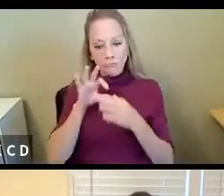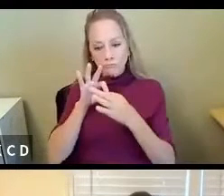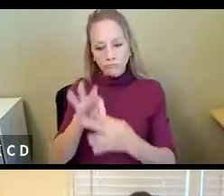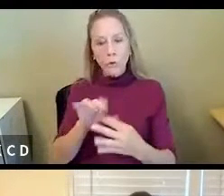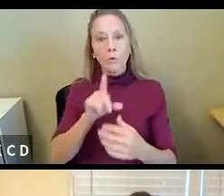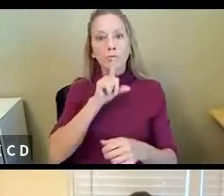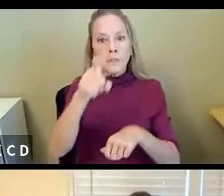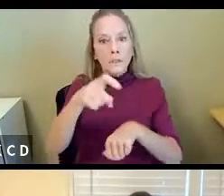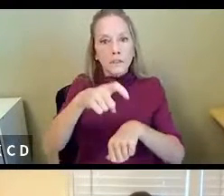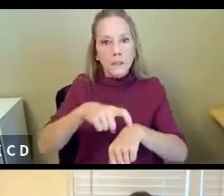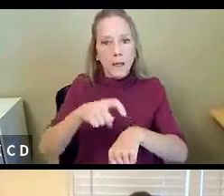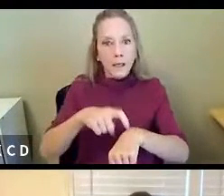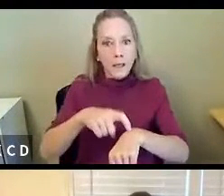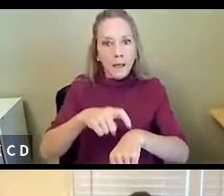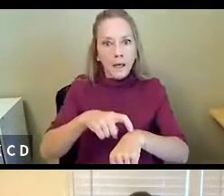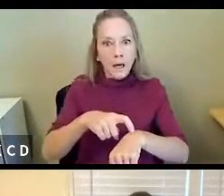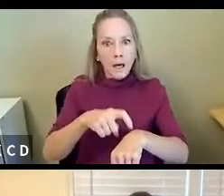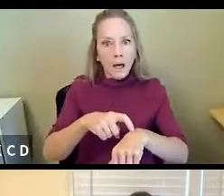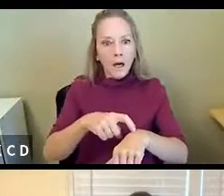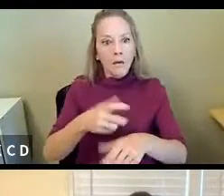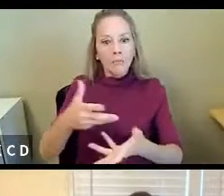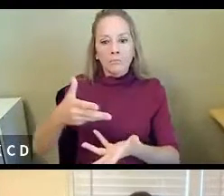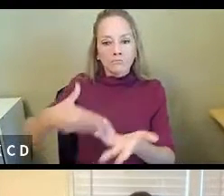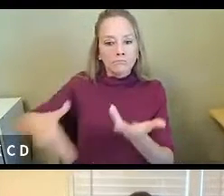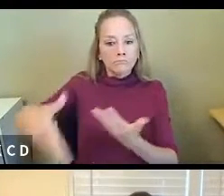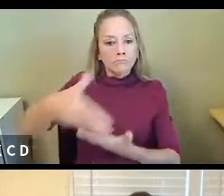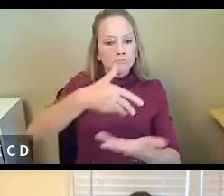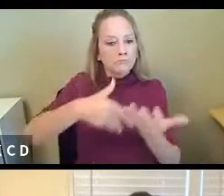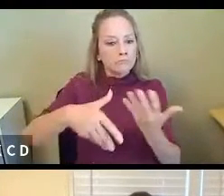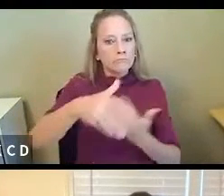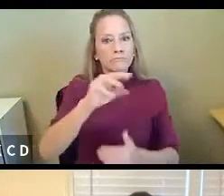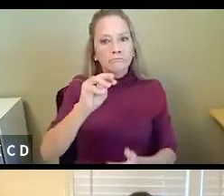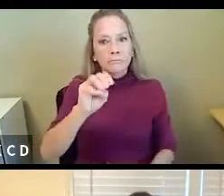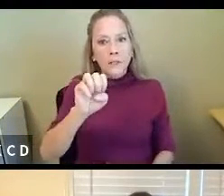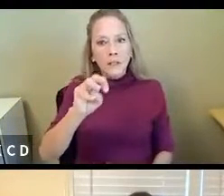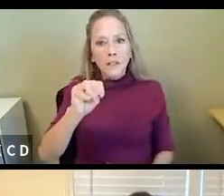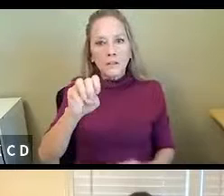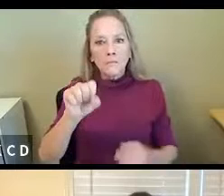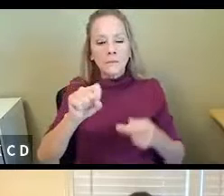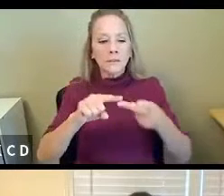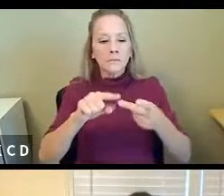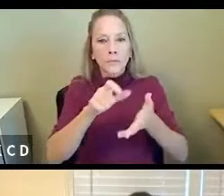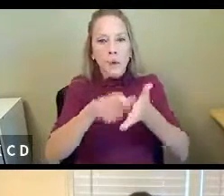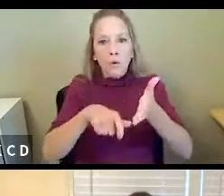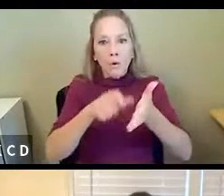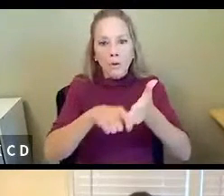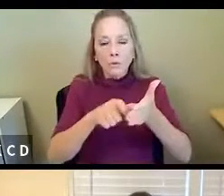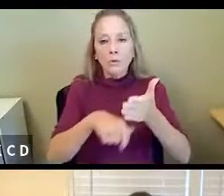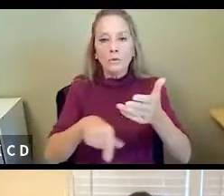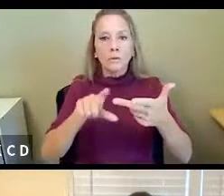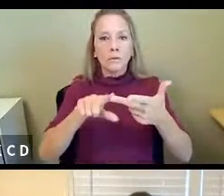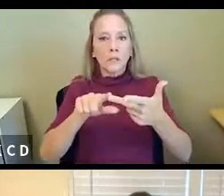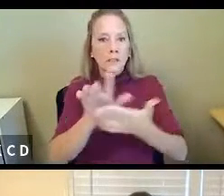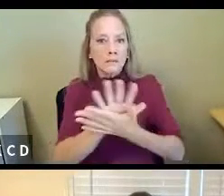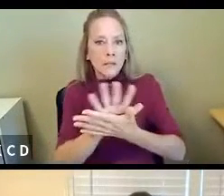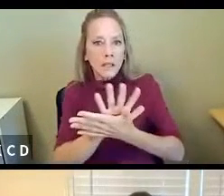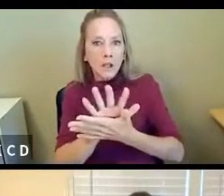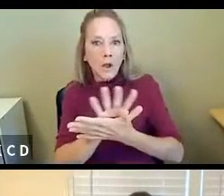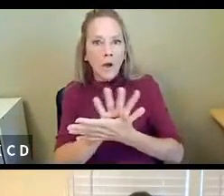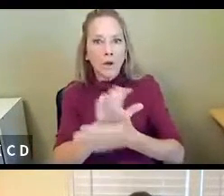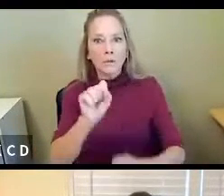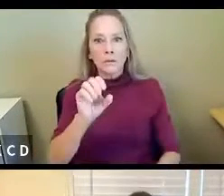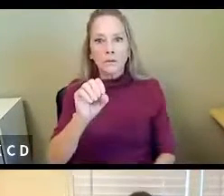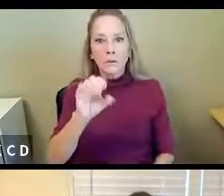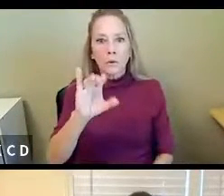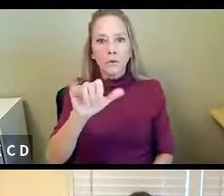real time the circulating memes, articles, and videos on social media,